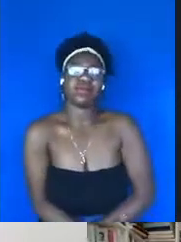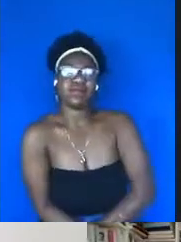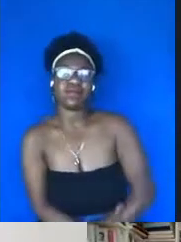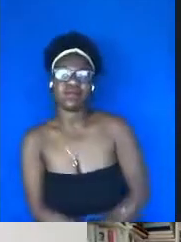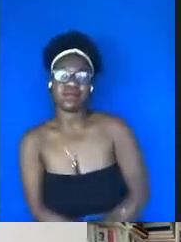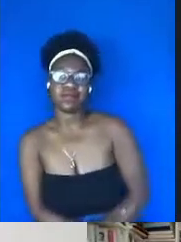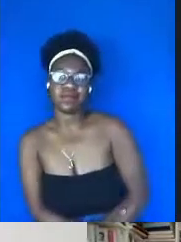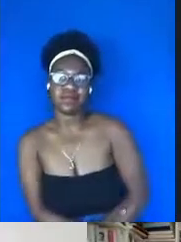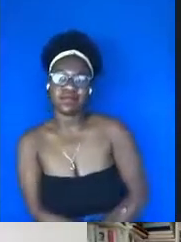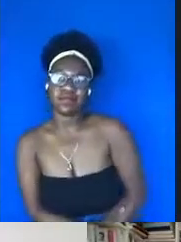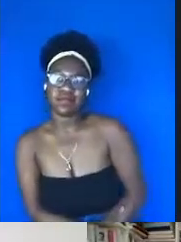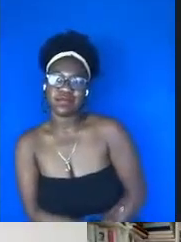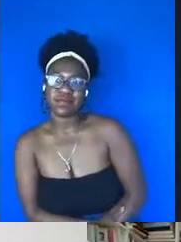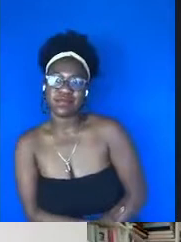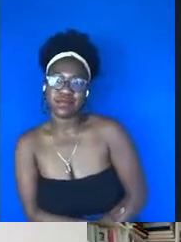us?